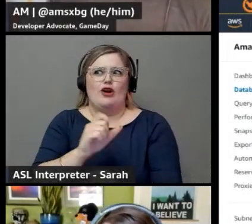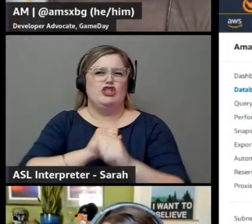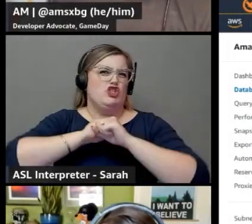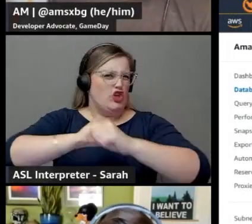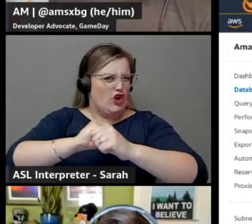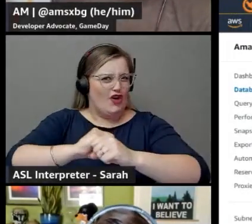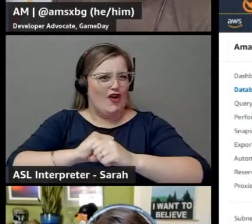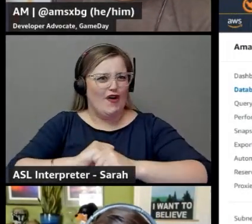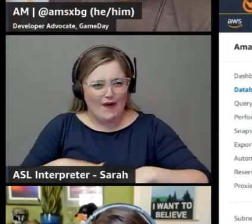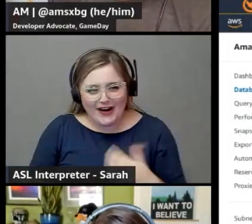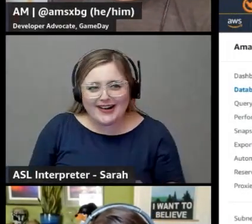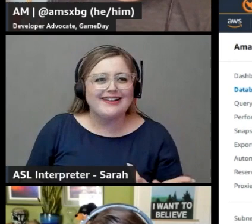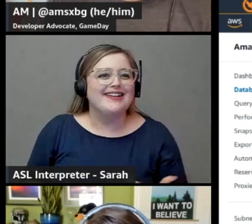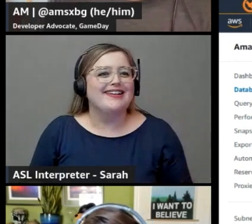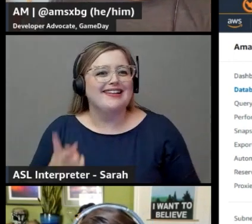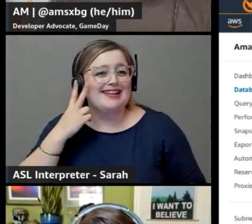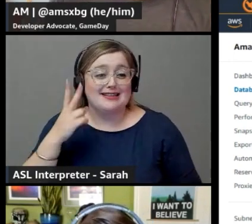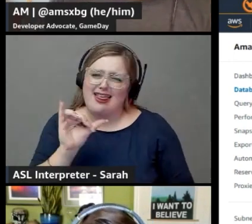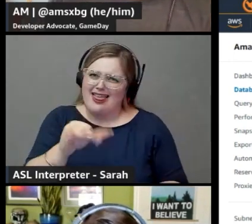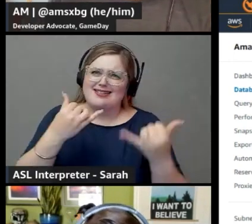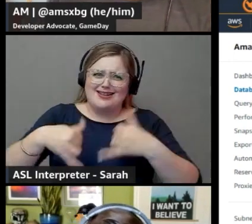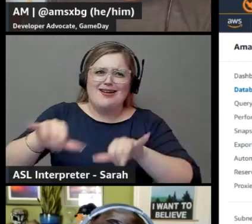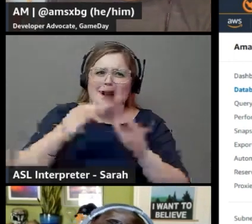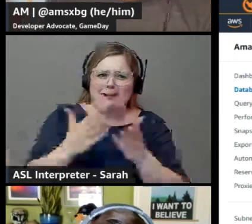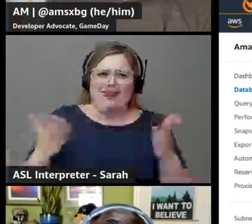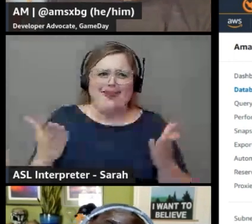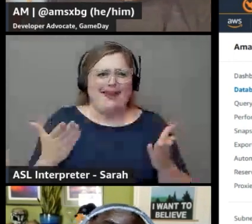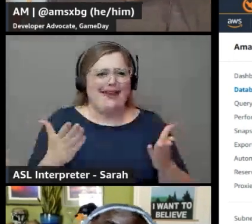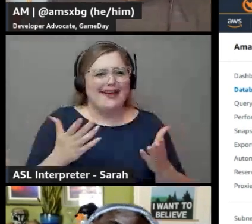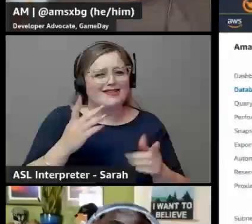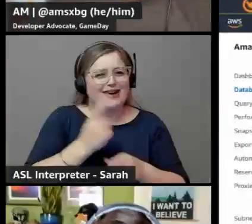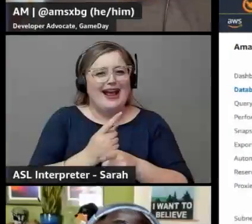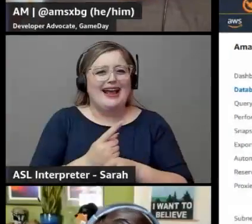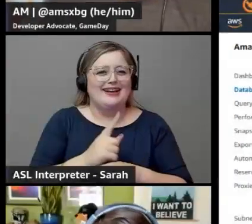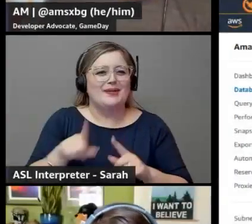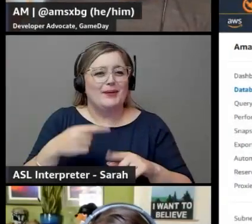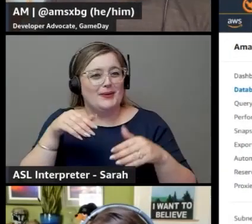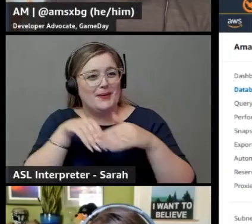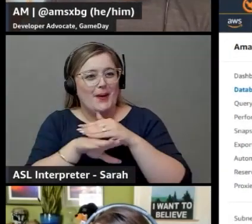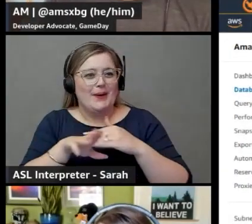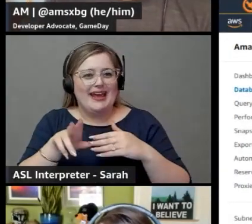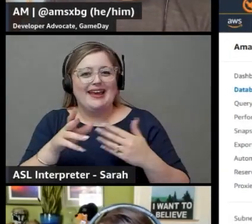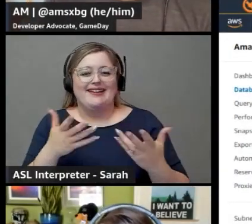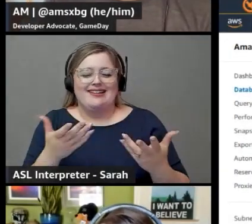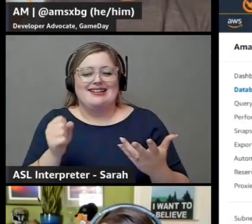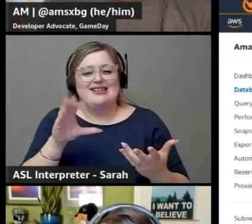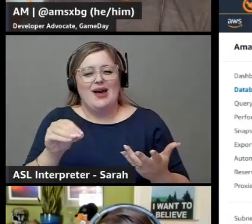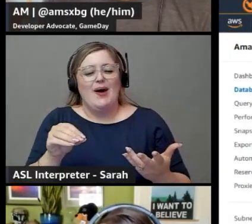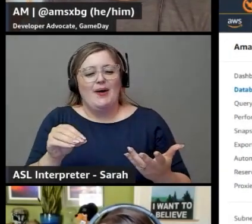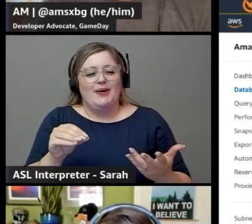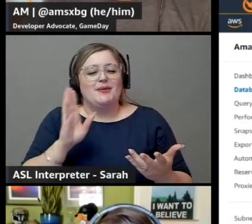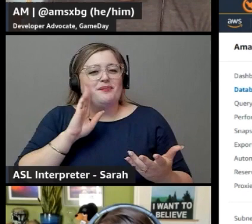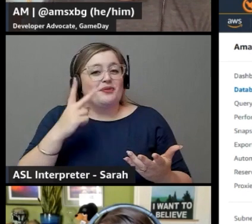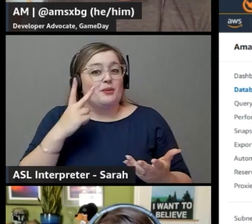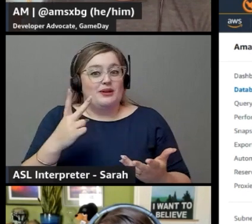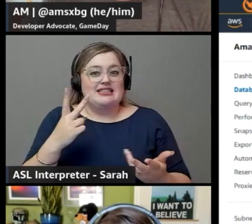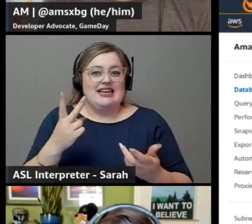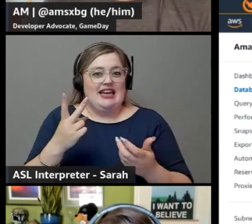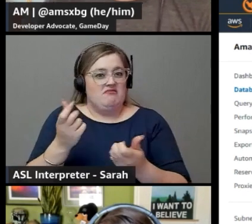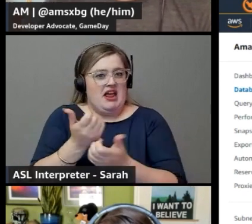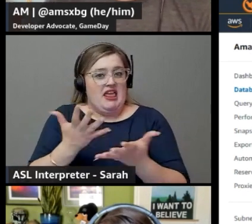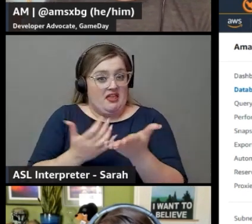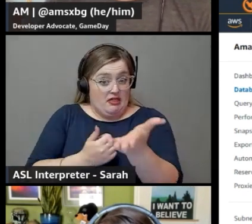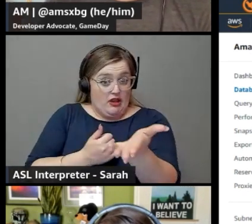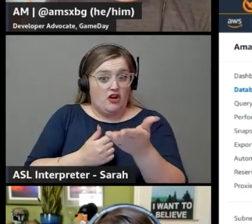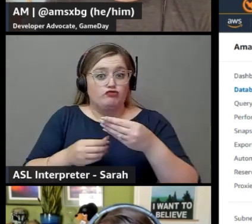sure that it's a common thing to do just for in general, right? When you go in. So you'll see anything here, and that will, I don't have